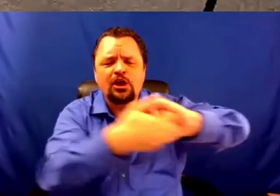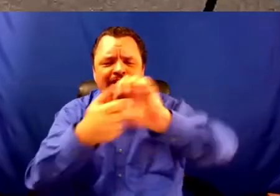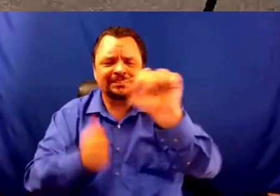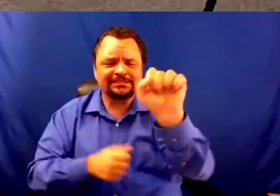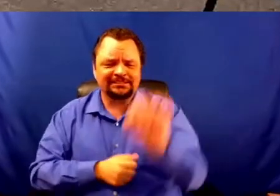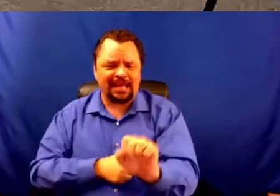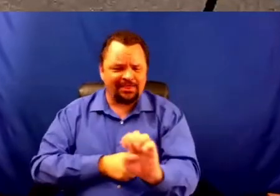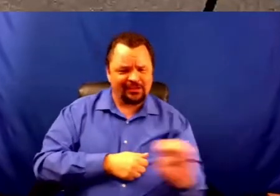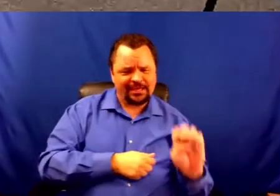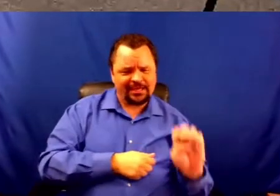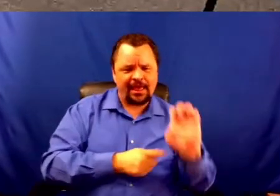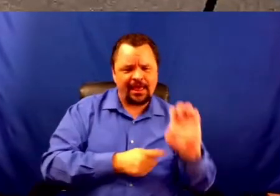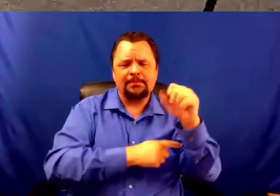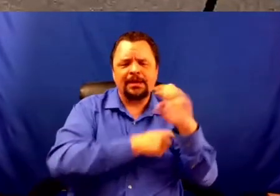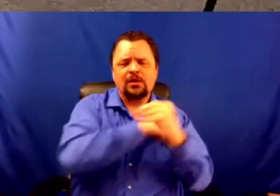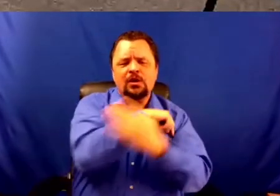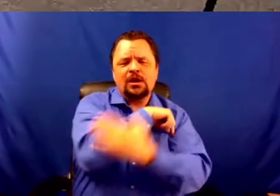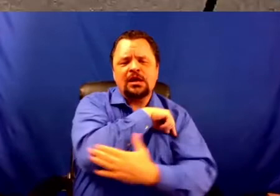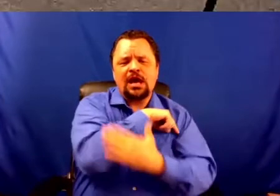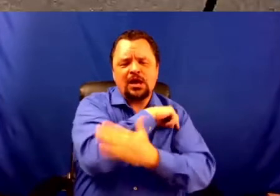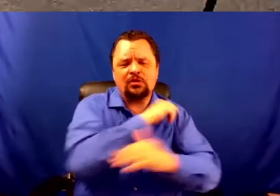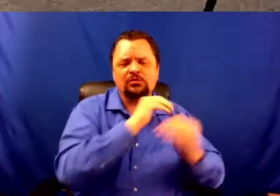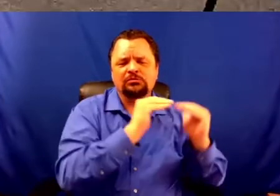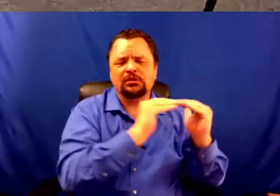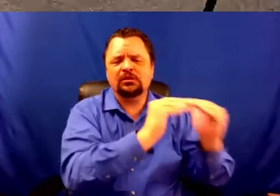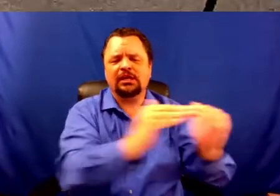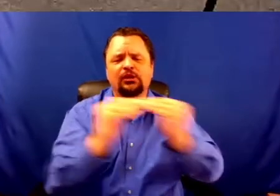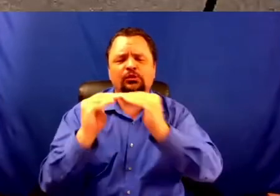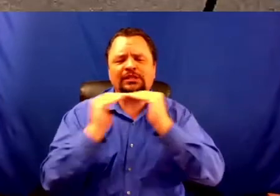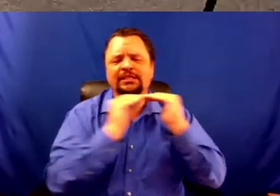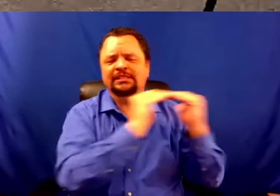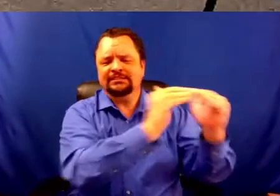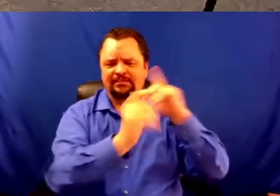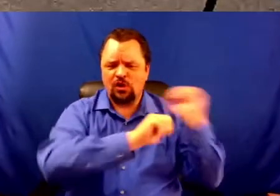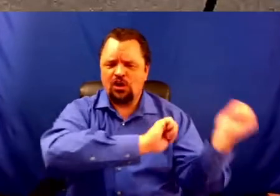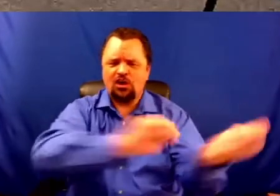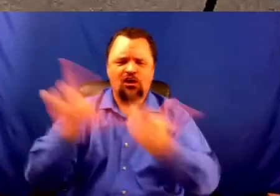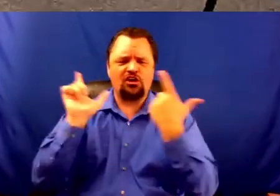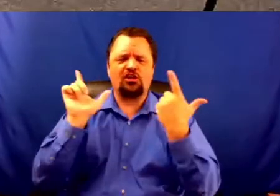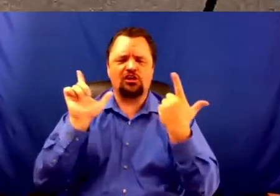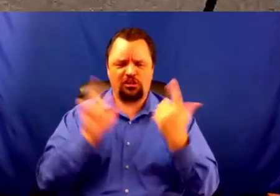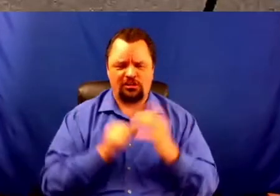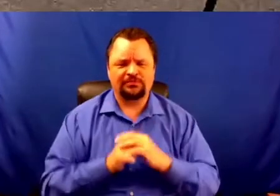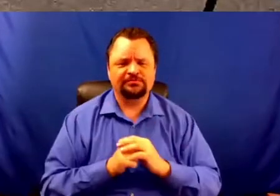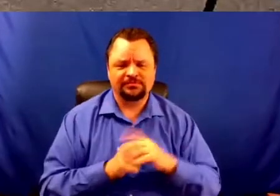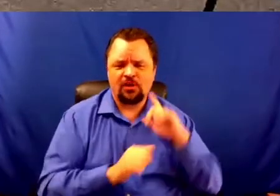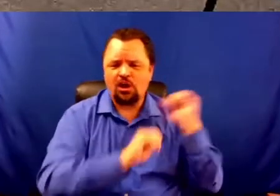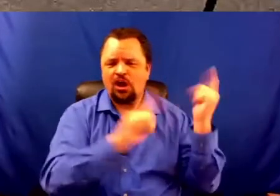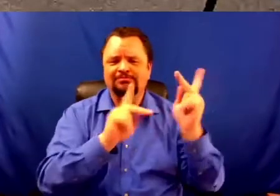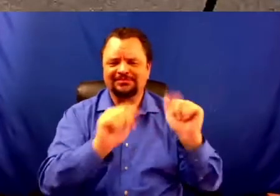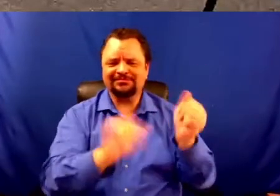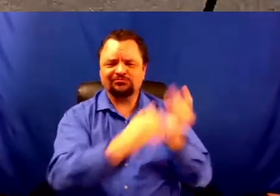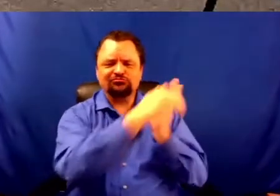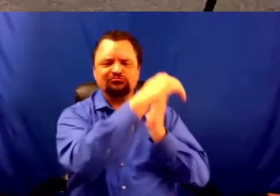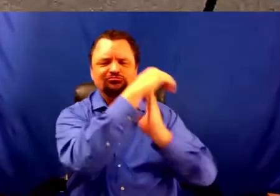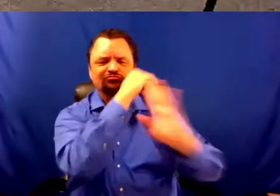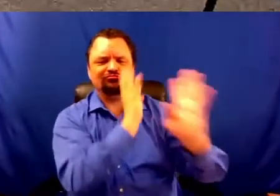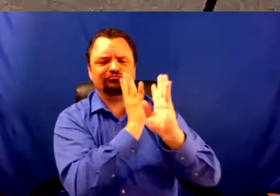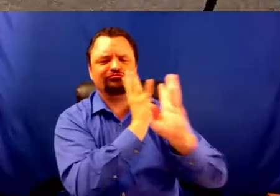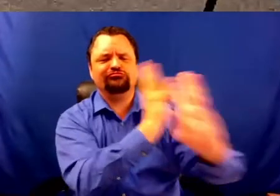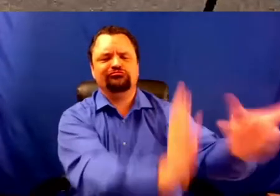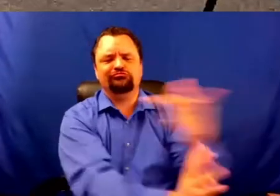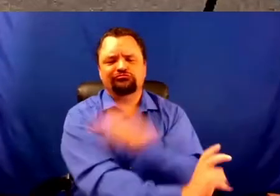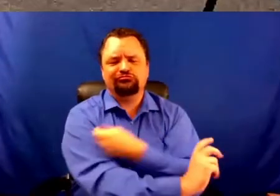El Paso County community to hold an equity points of dispensing that was designed specifically with our Spanish-speaking community